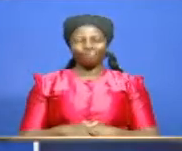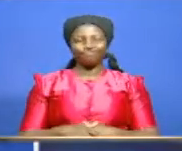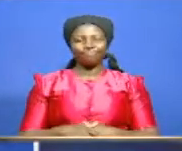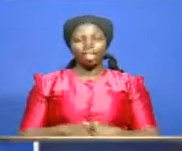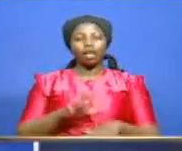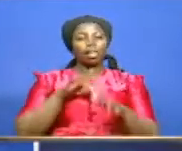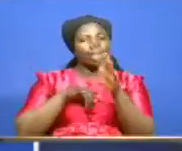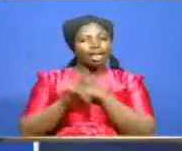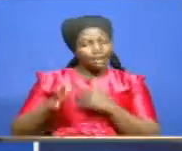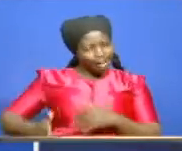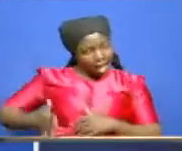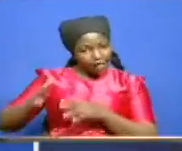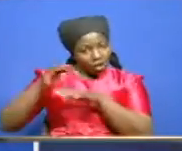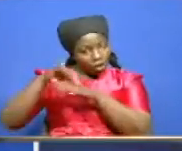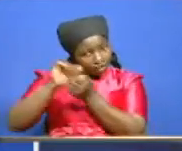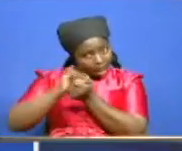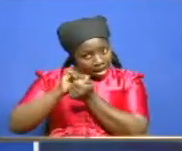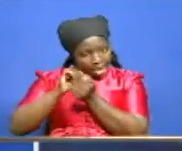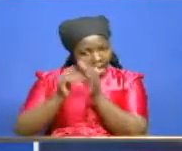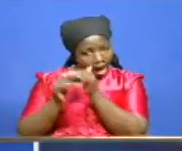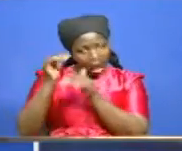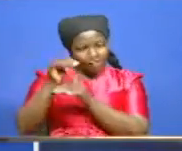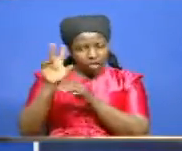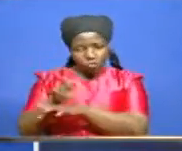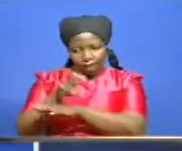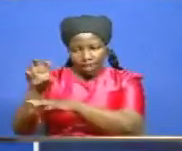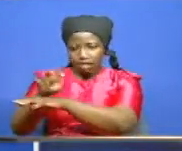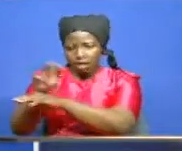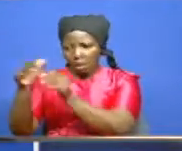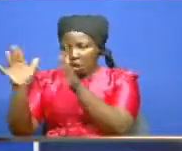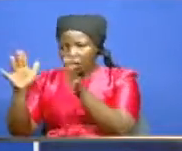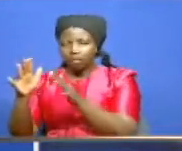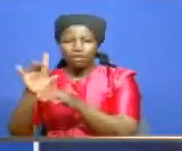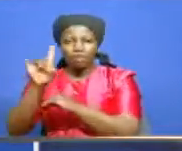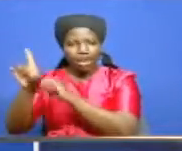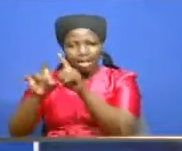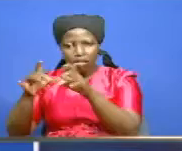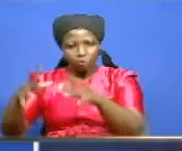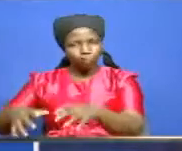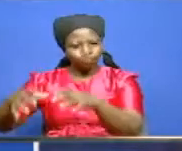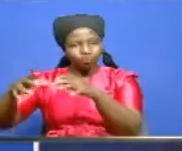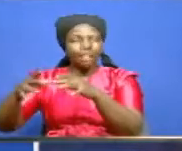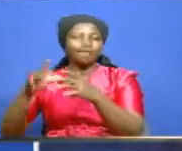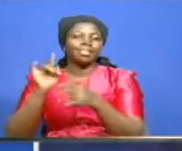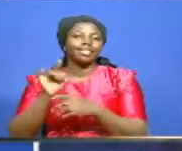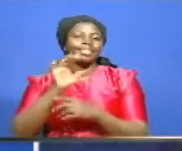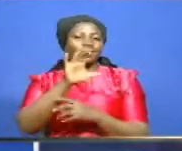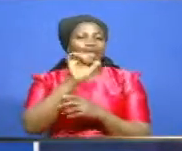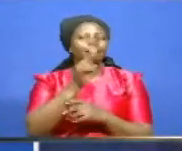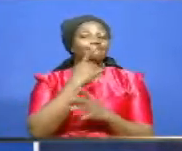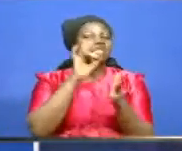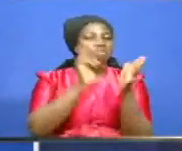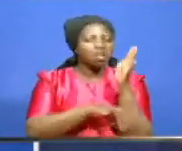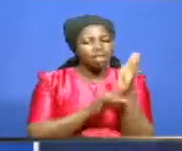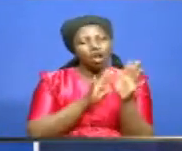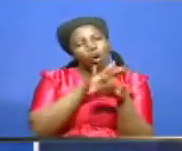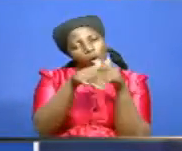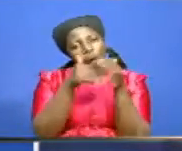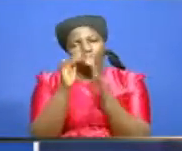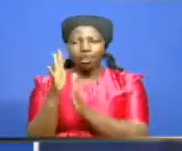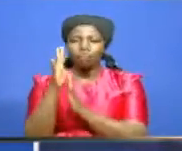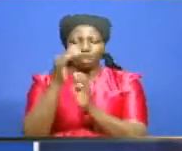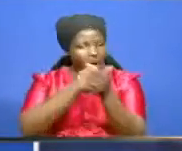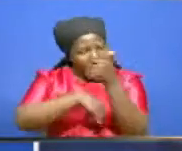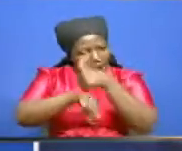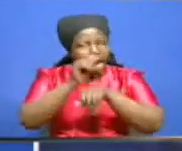in Naivasha on Friday, after supervising the opening of the exams container, the CA said that all security